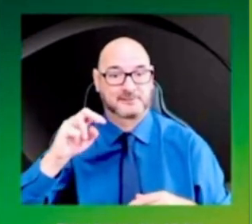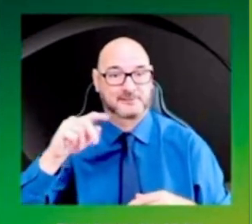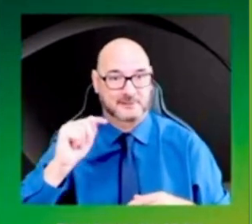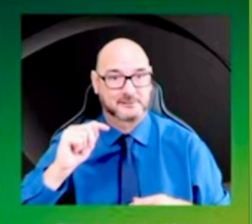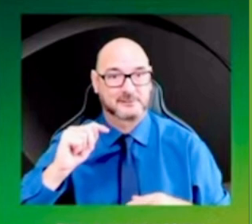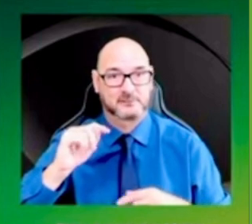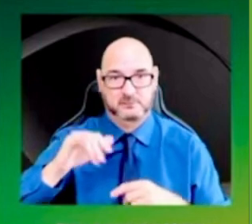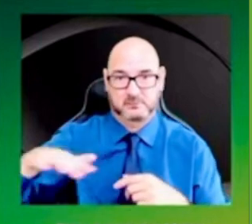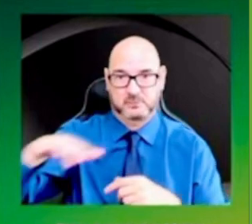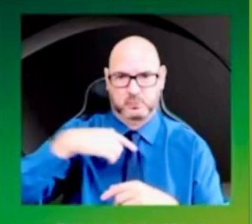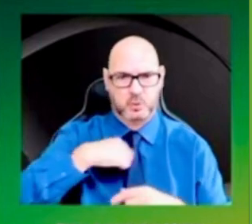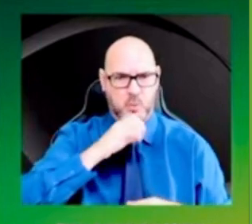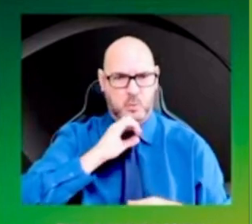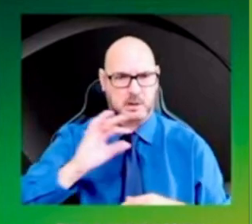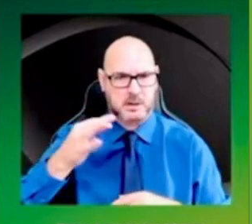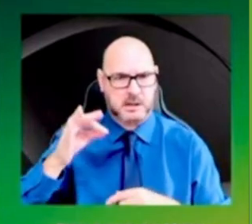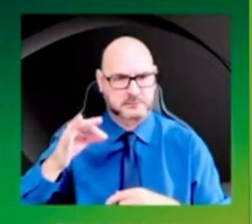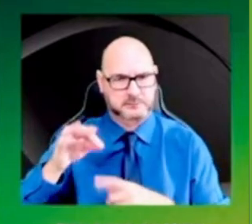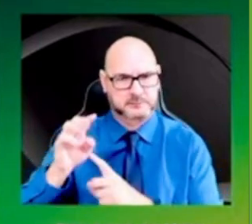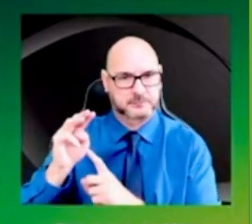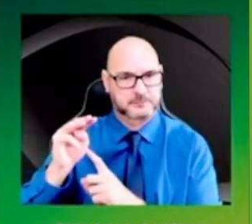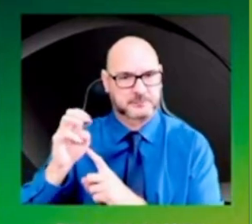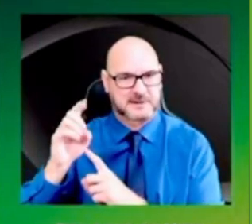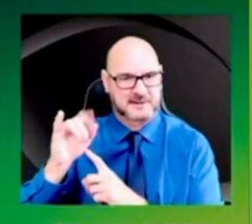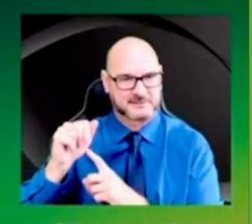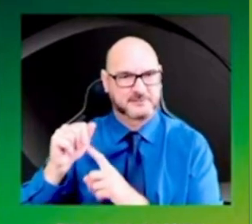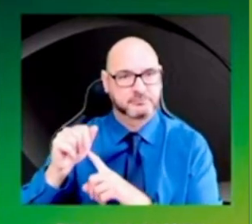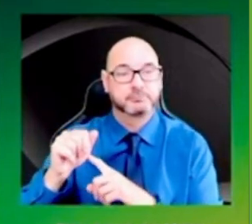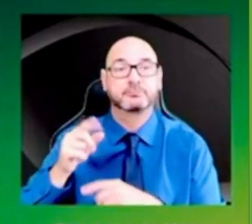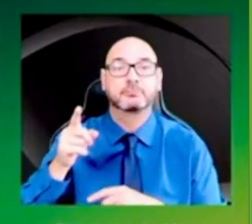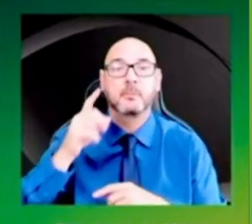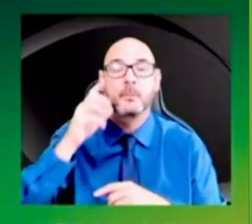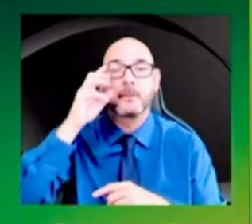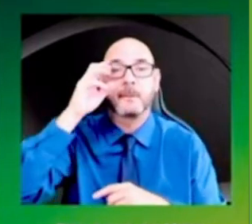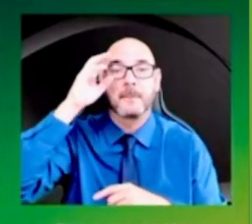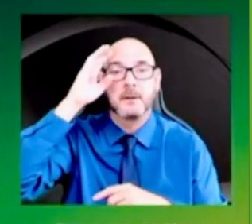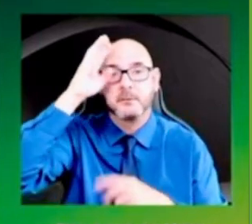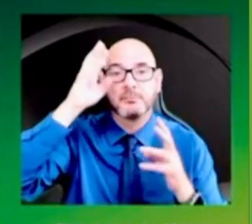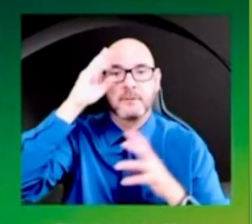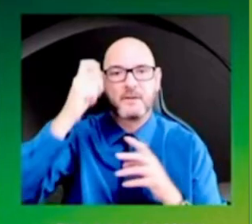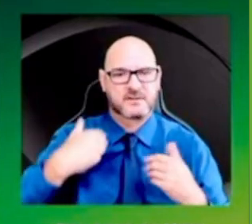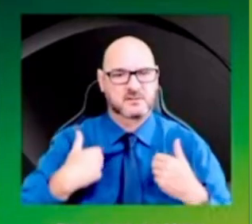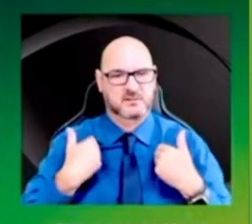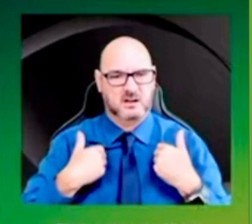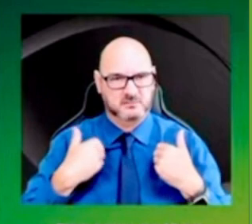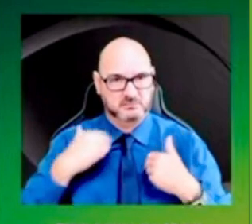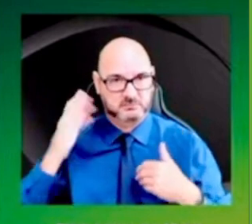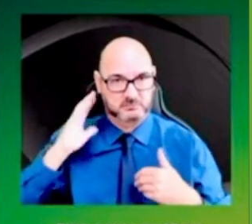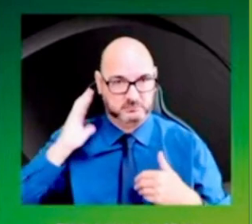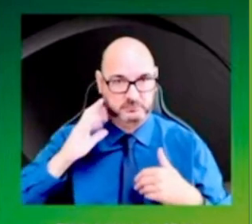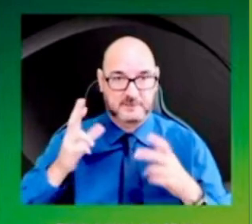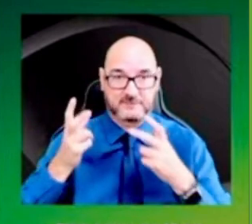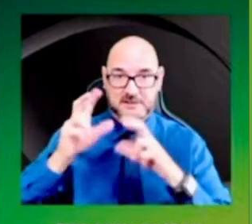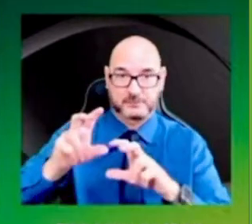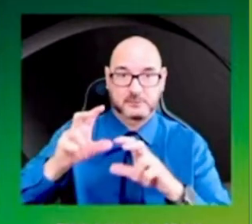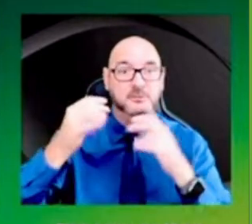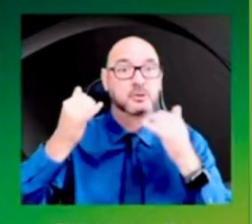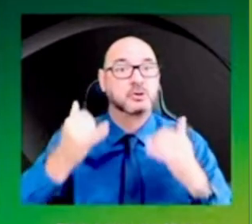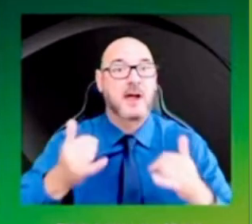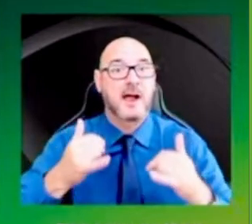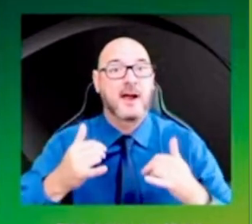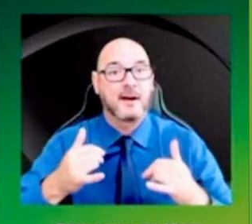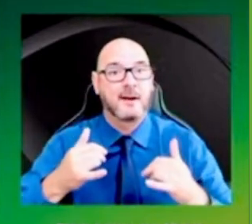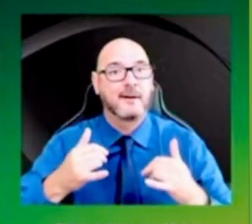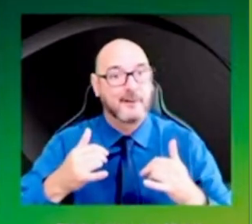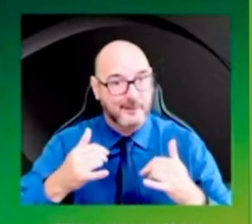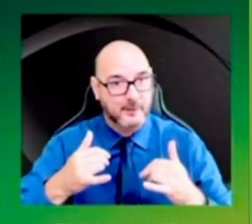innovation among young people. So the investments that we make today have the potential to